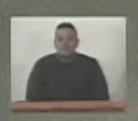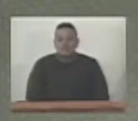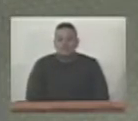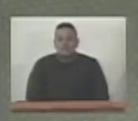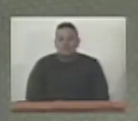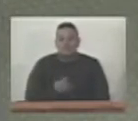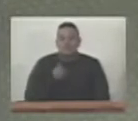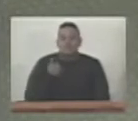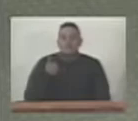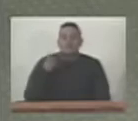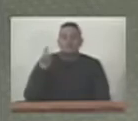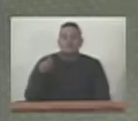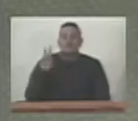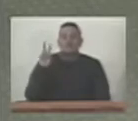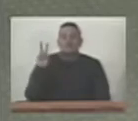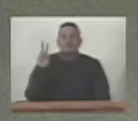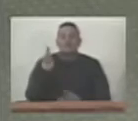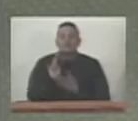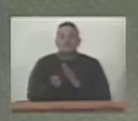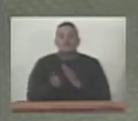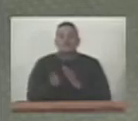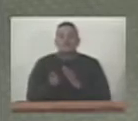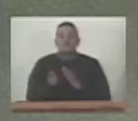having asked for 2 minutes